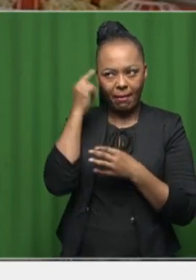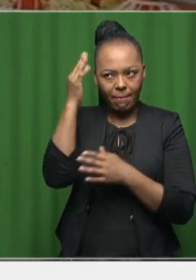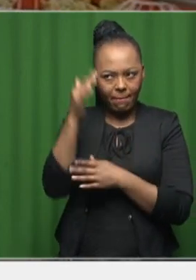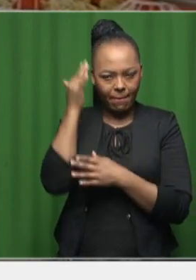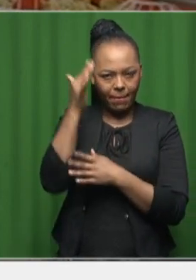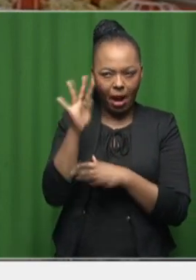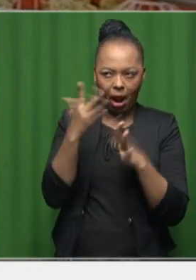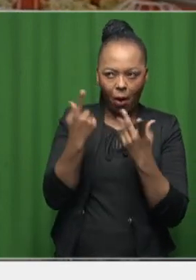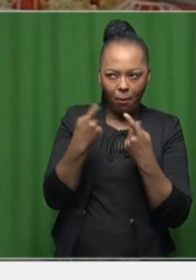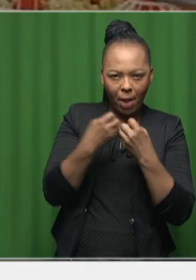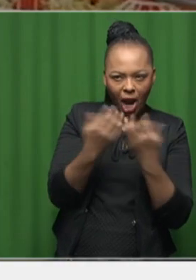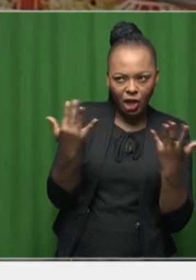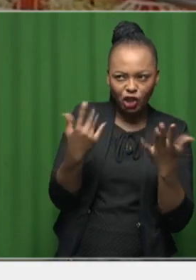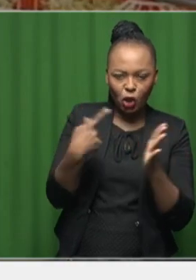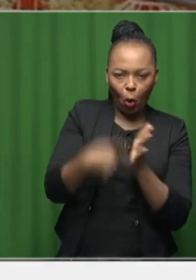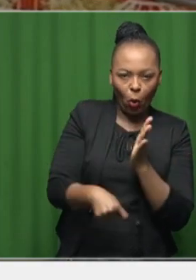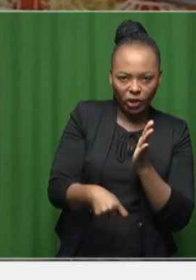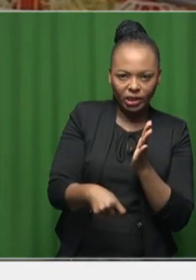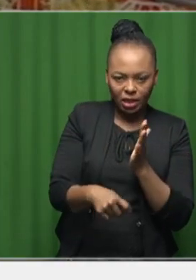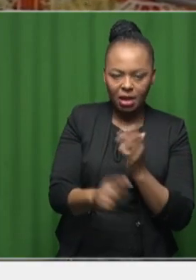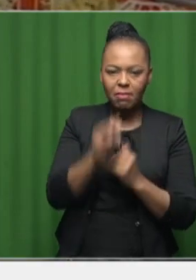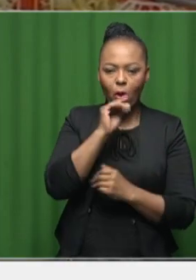off with a